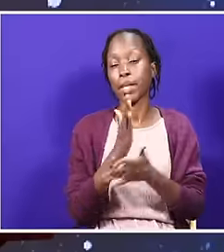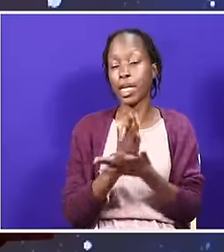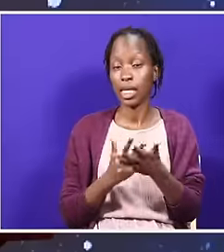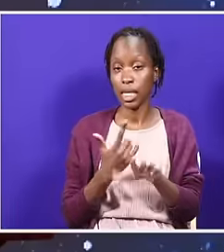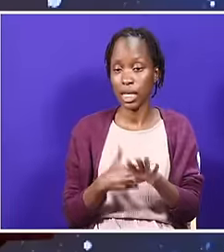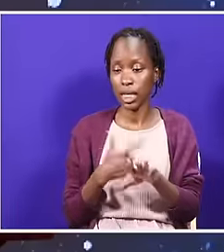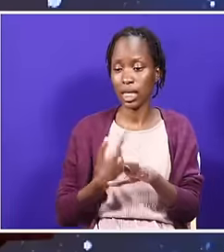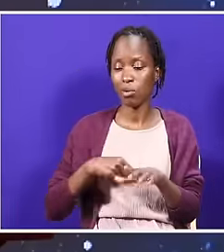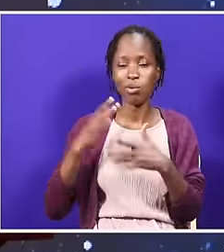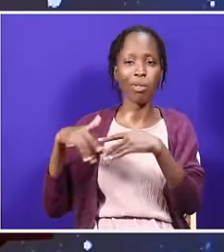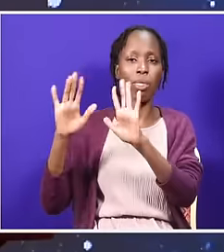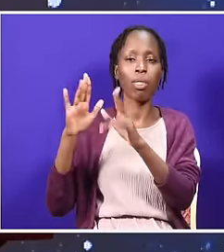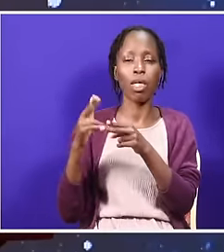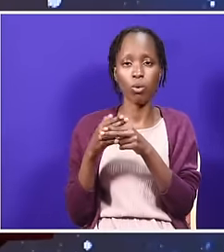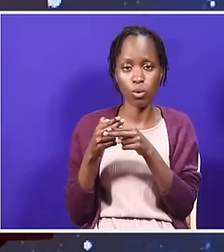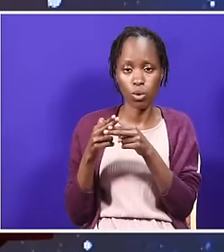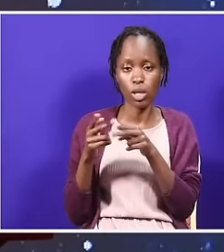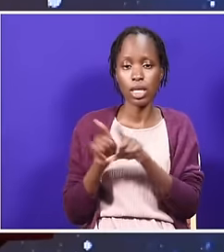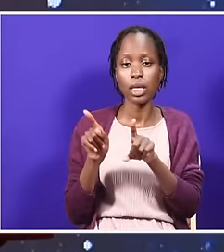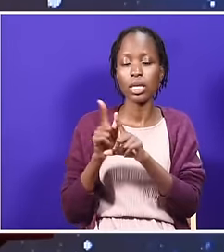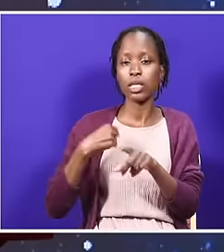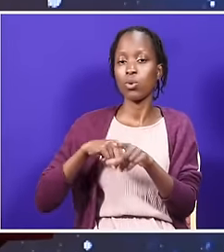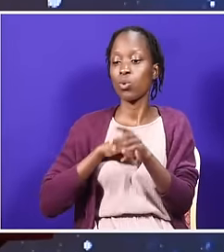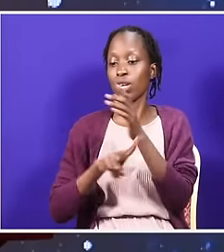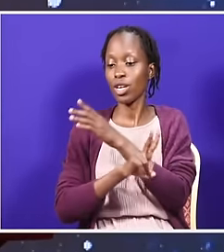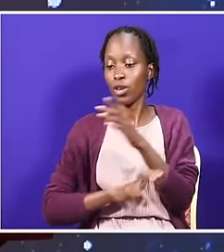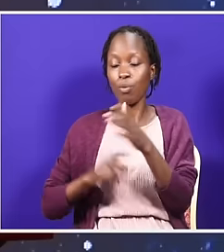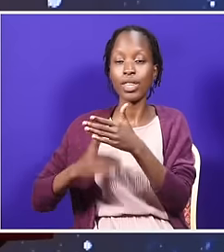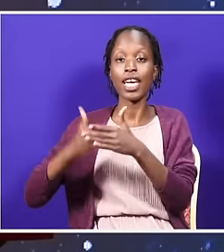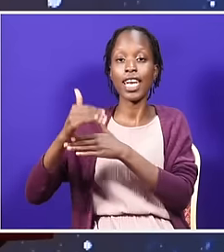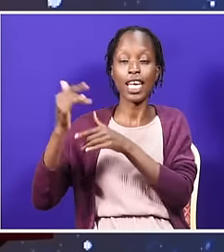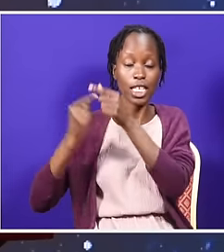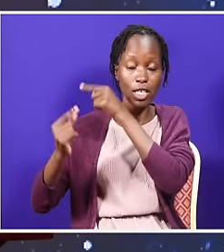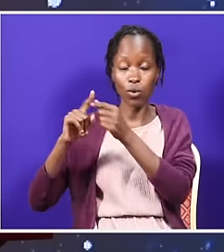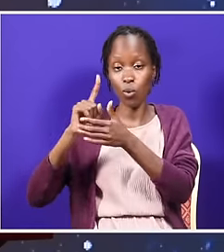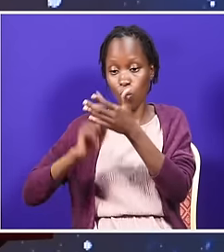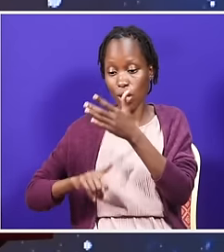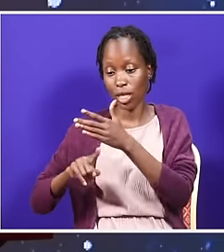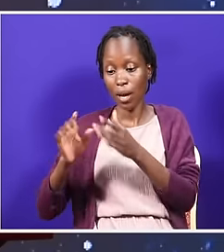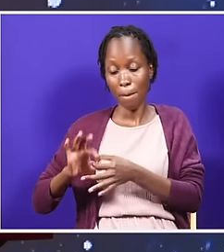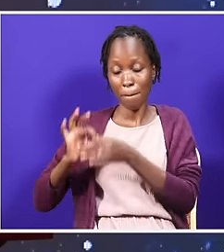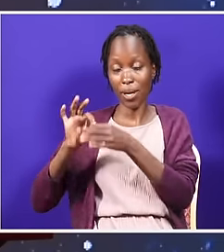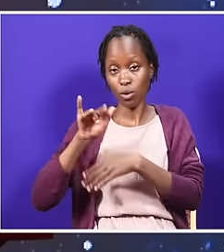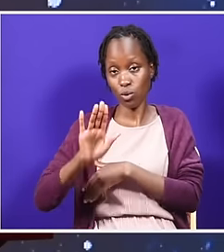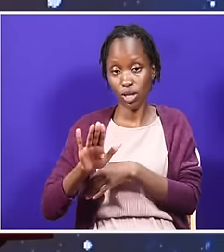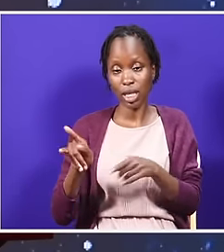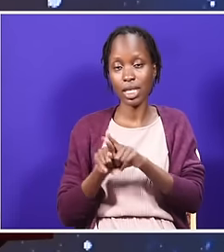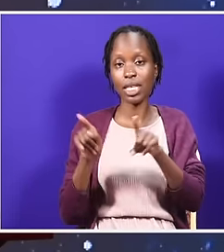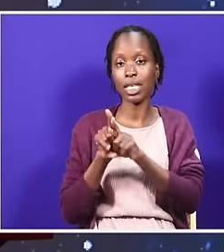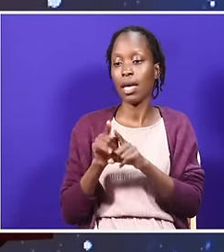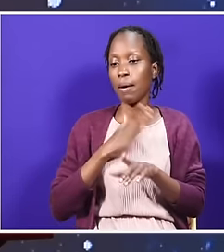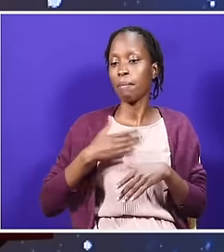Sometimes when we give up too soon, we rob the next generation of what is rightfully theirs. So